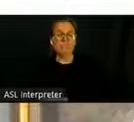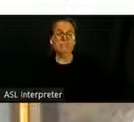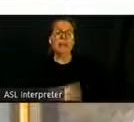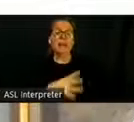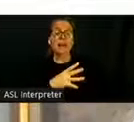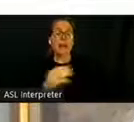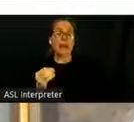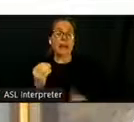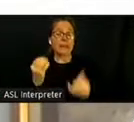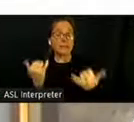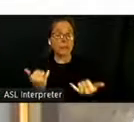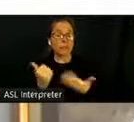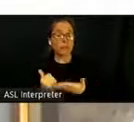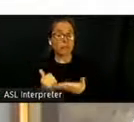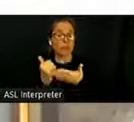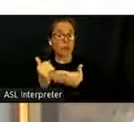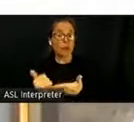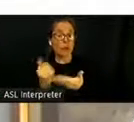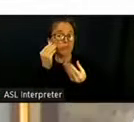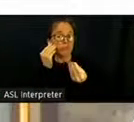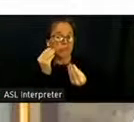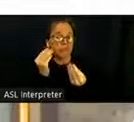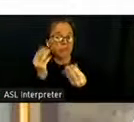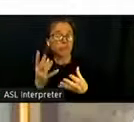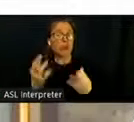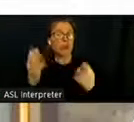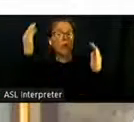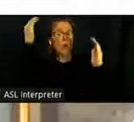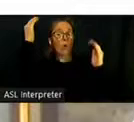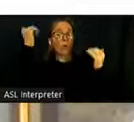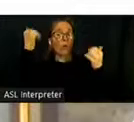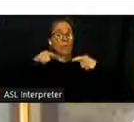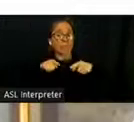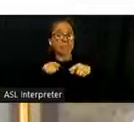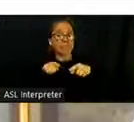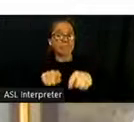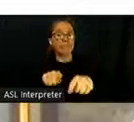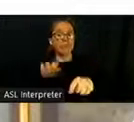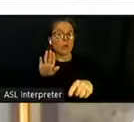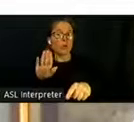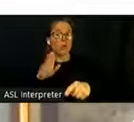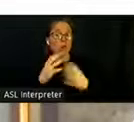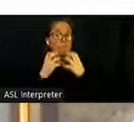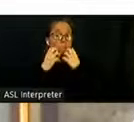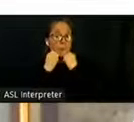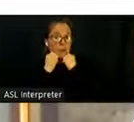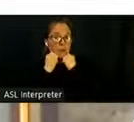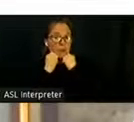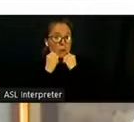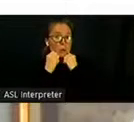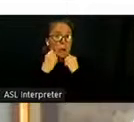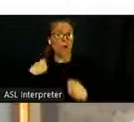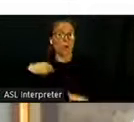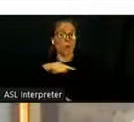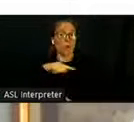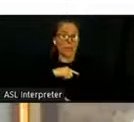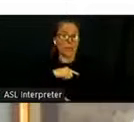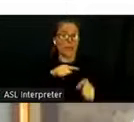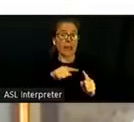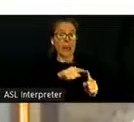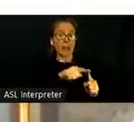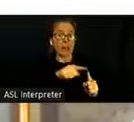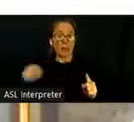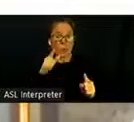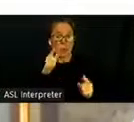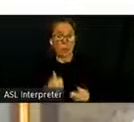help share and hopefully align the values and priorities of us, the county residents, with